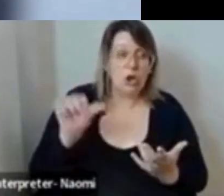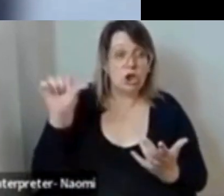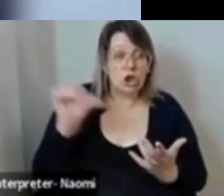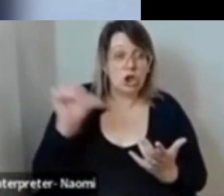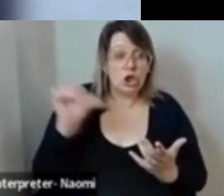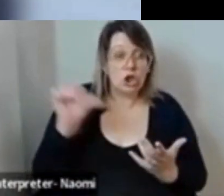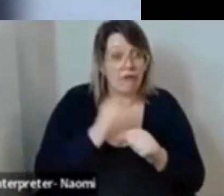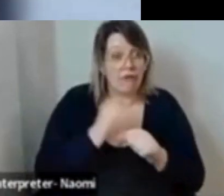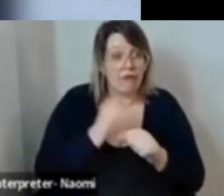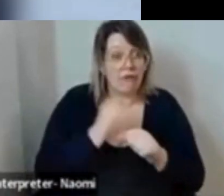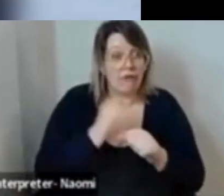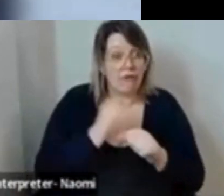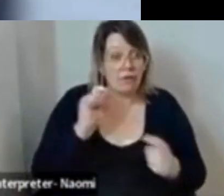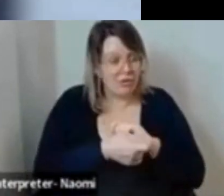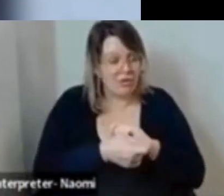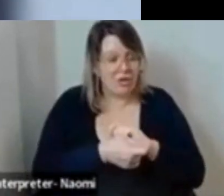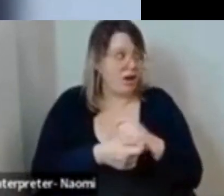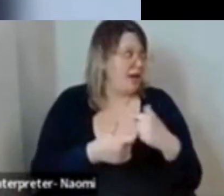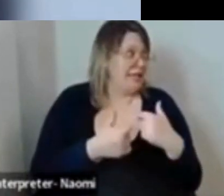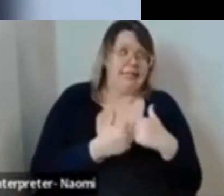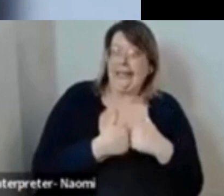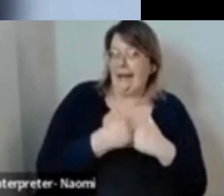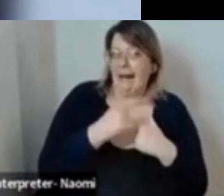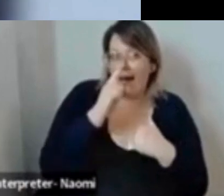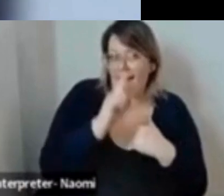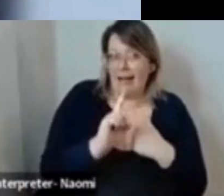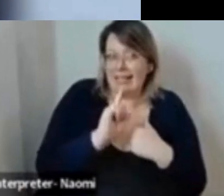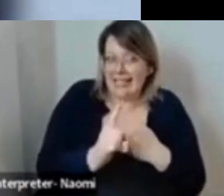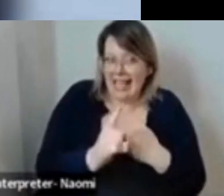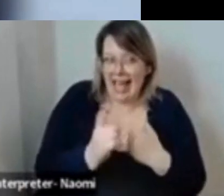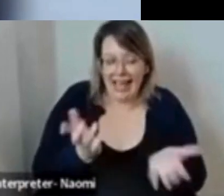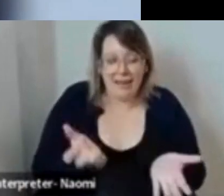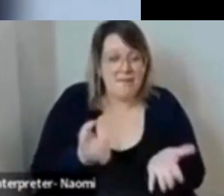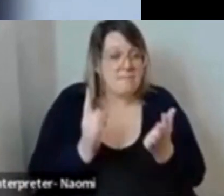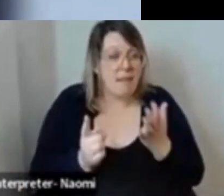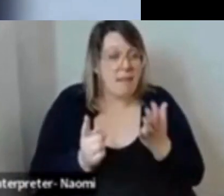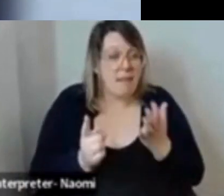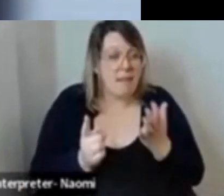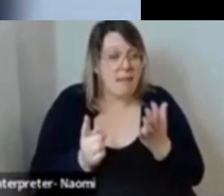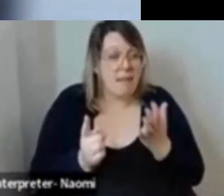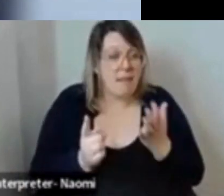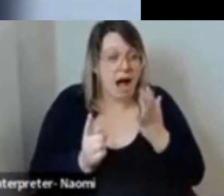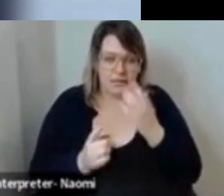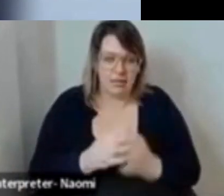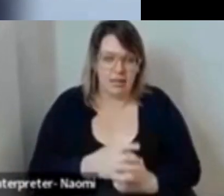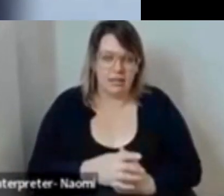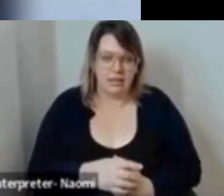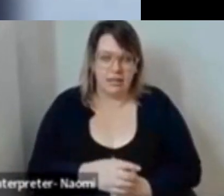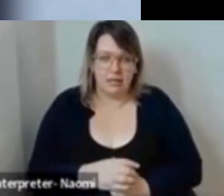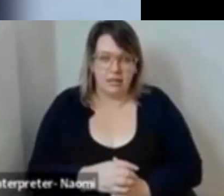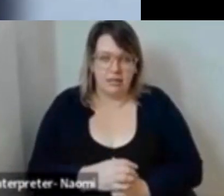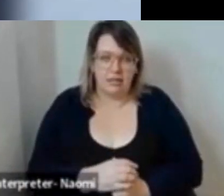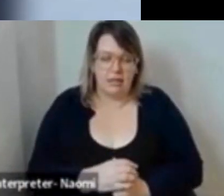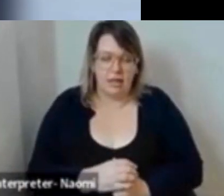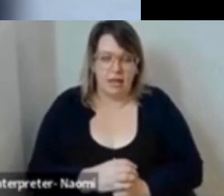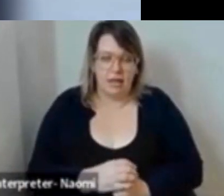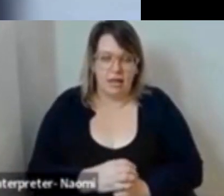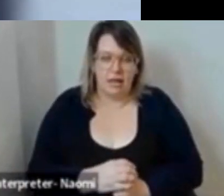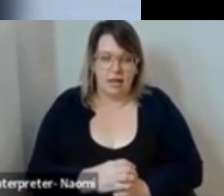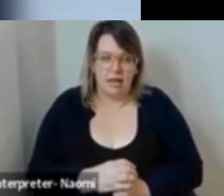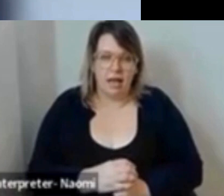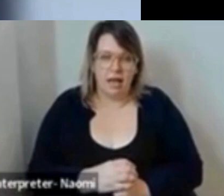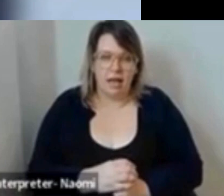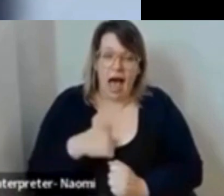it's beyond my pay grade. What I can do is say that I expect the fiscal